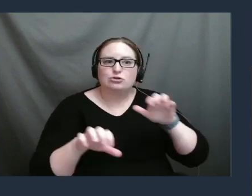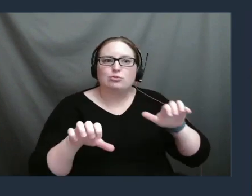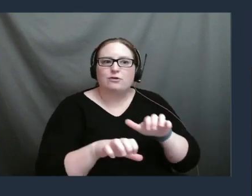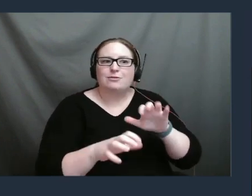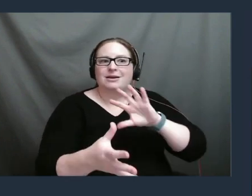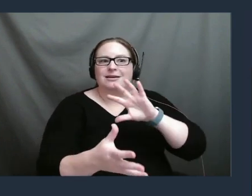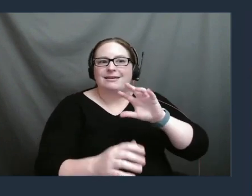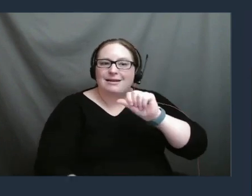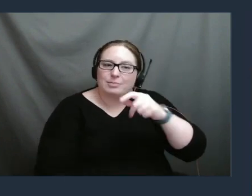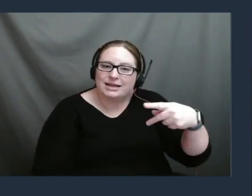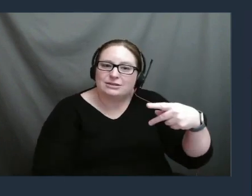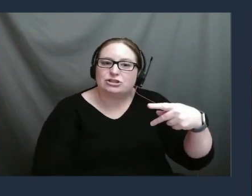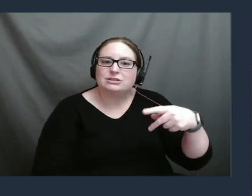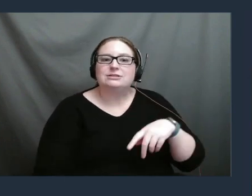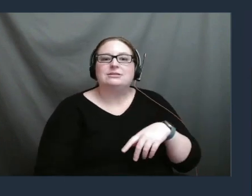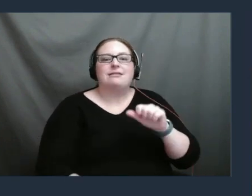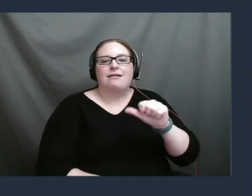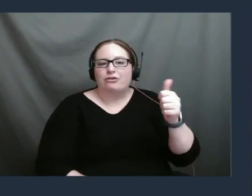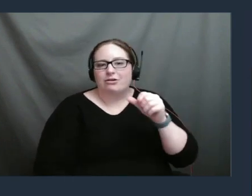other operations.